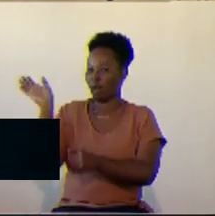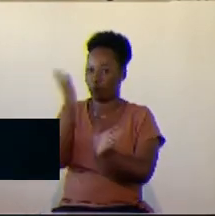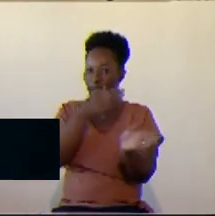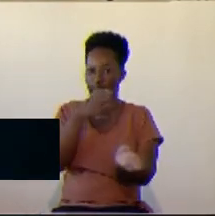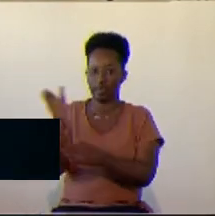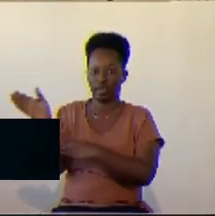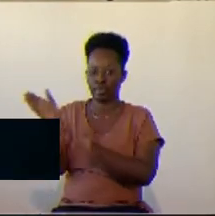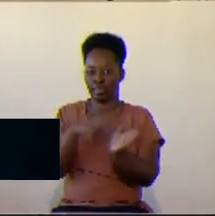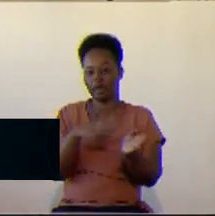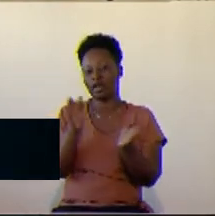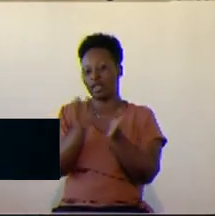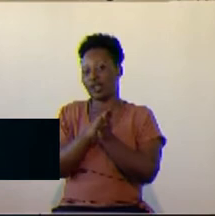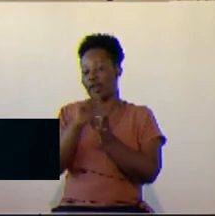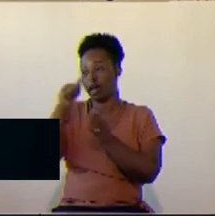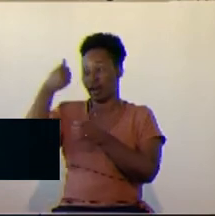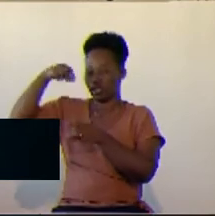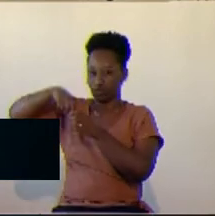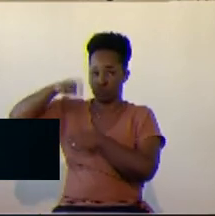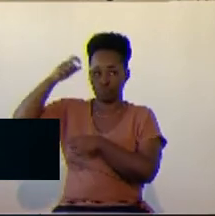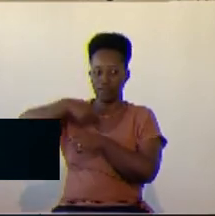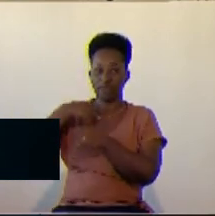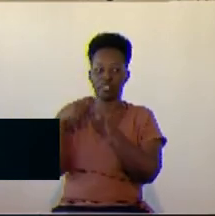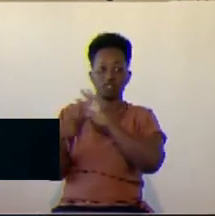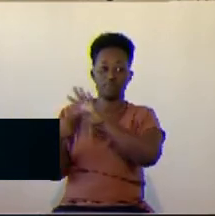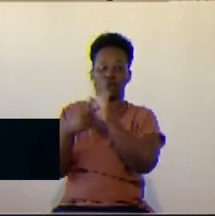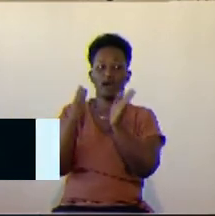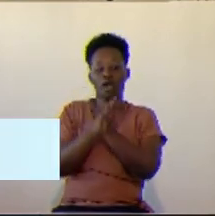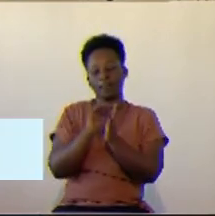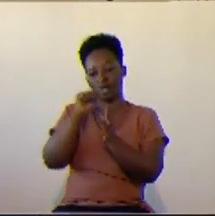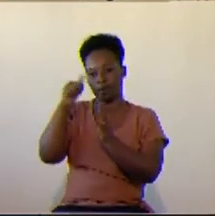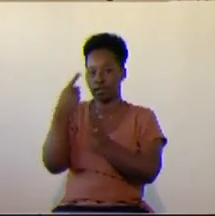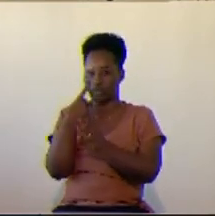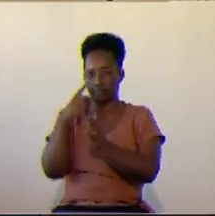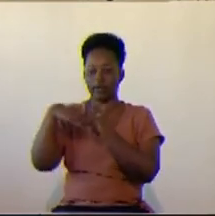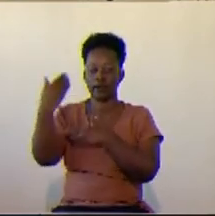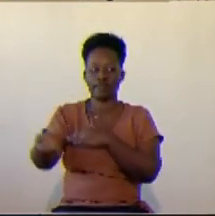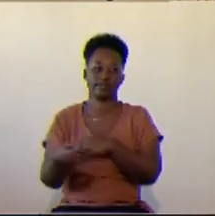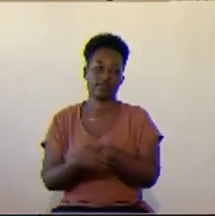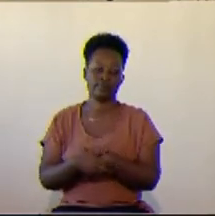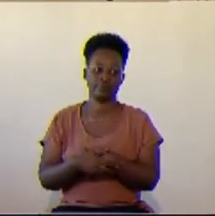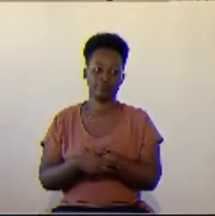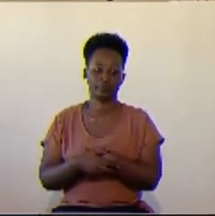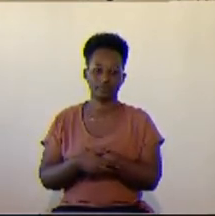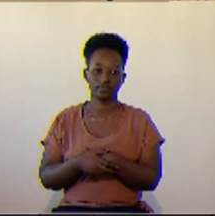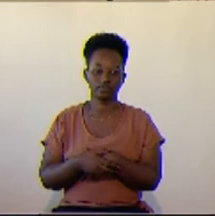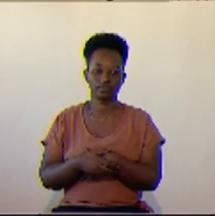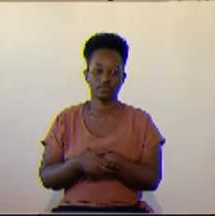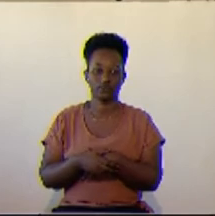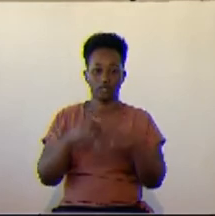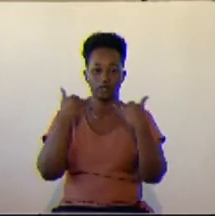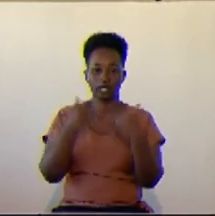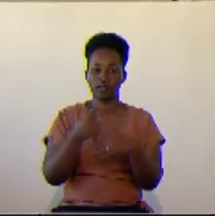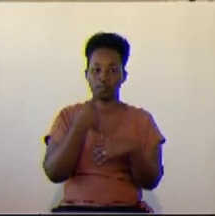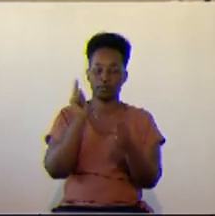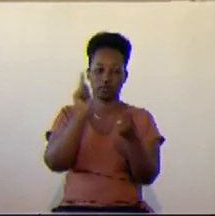a plastic tubing that I'm going to show you, and then the rest will be seen. So let me speak to